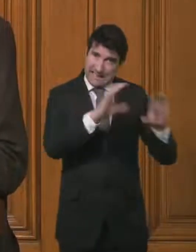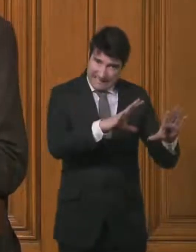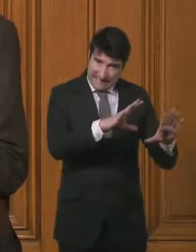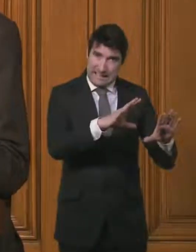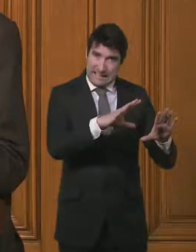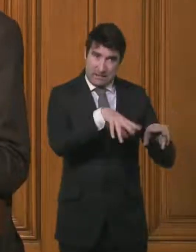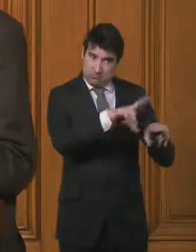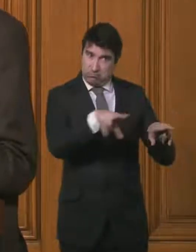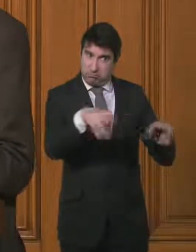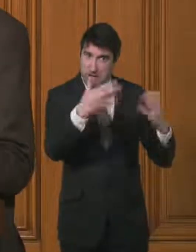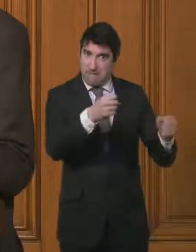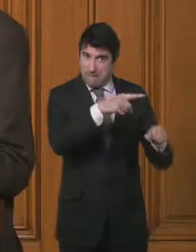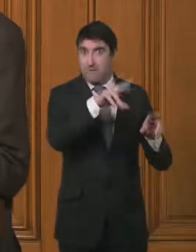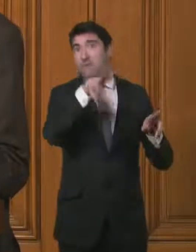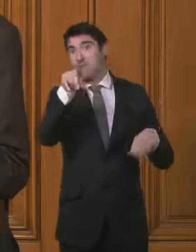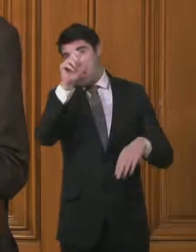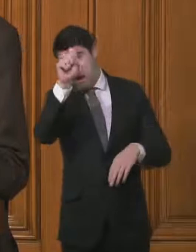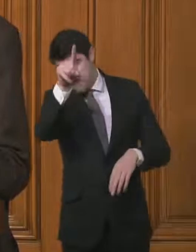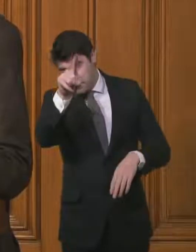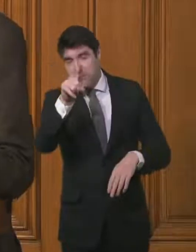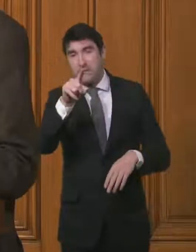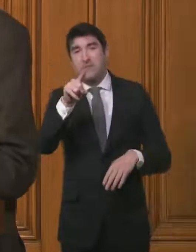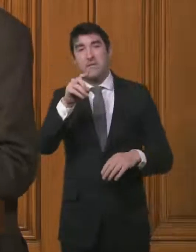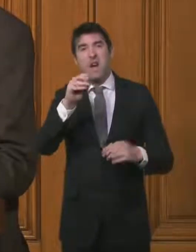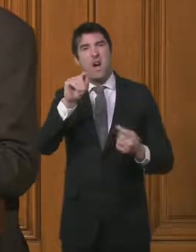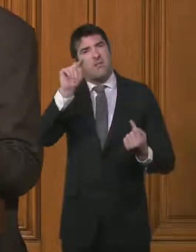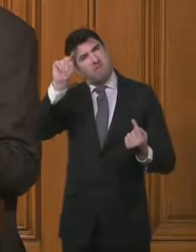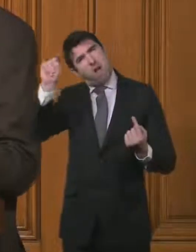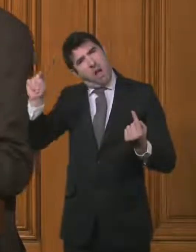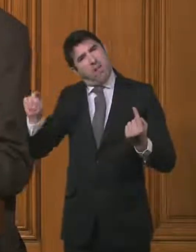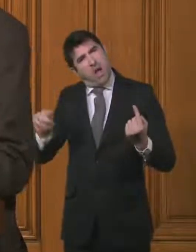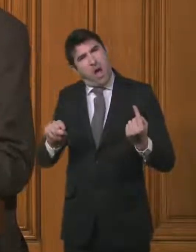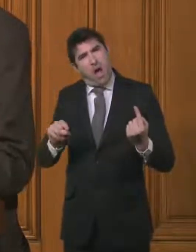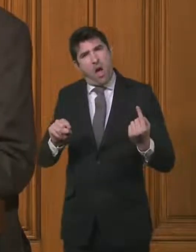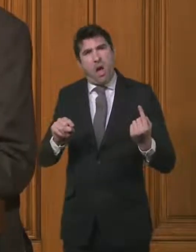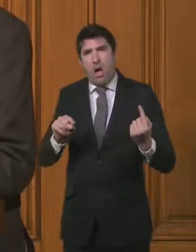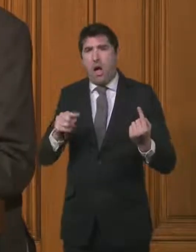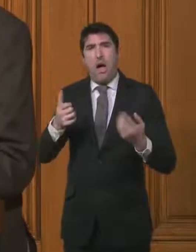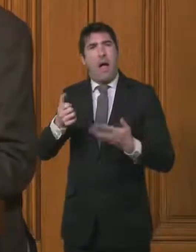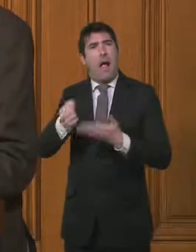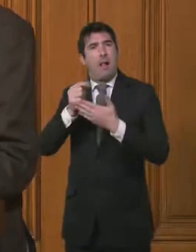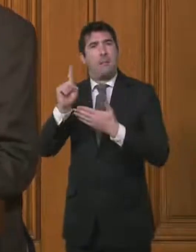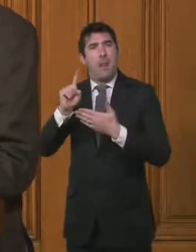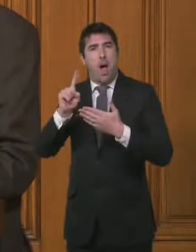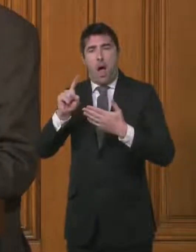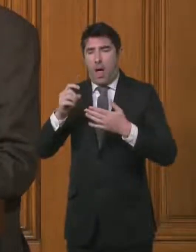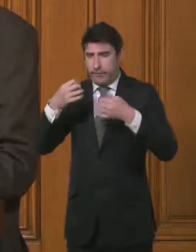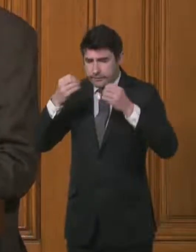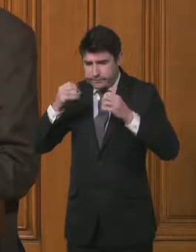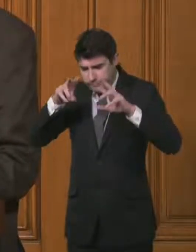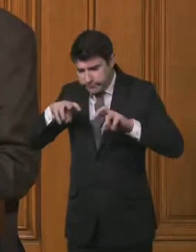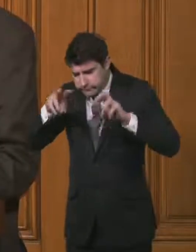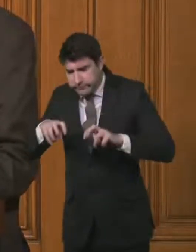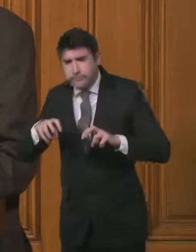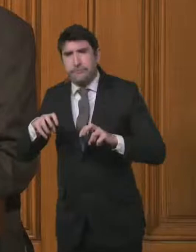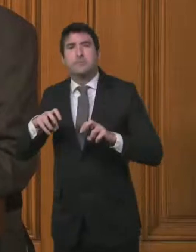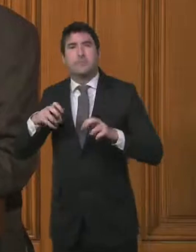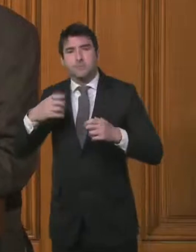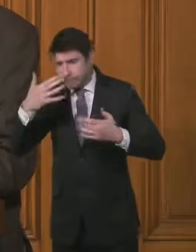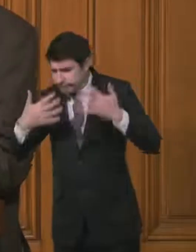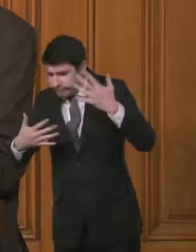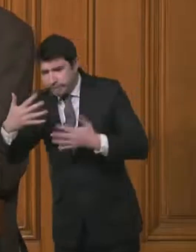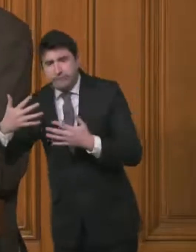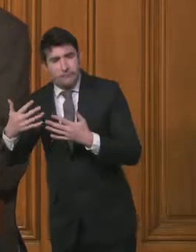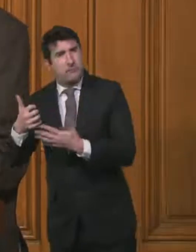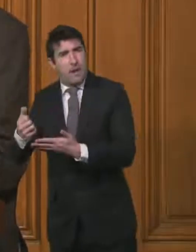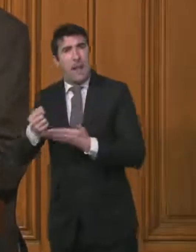other places, managing diagnostics, for instance, and diagnostic services. What we've learnt over the year is that we